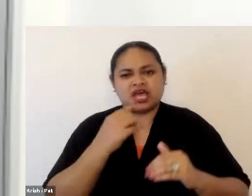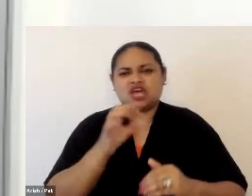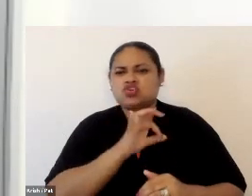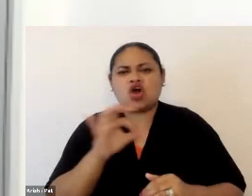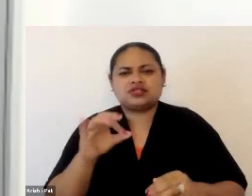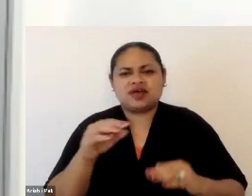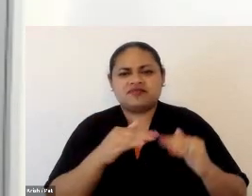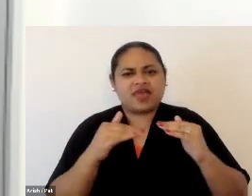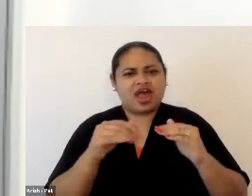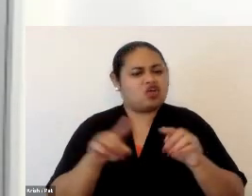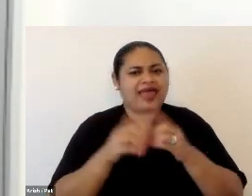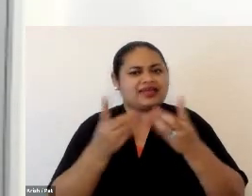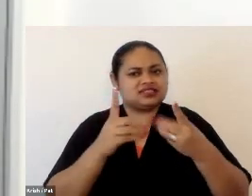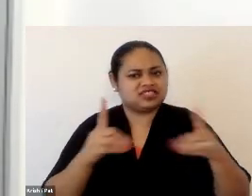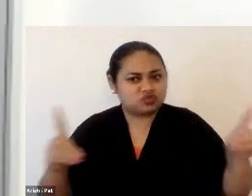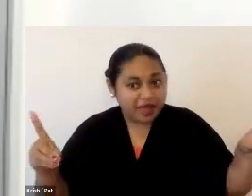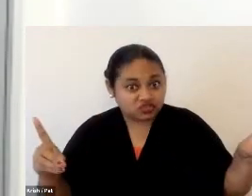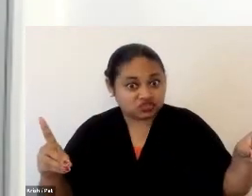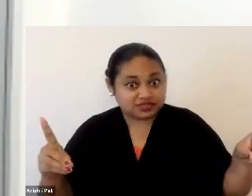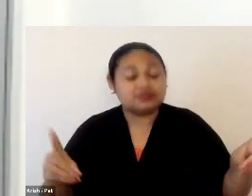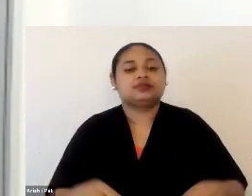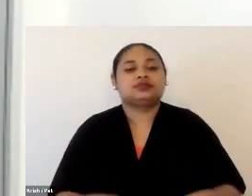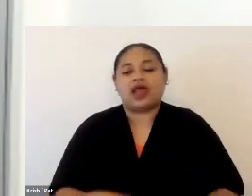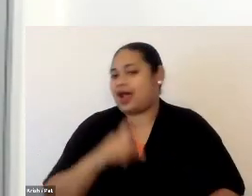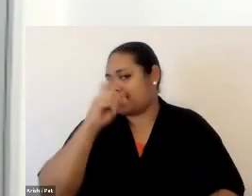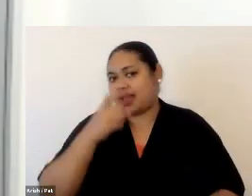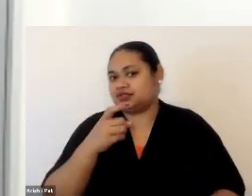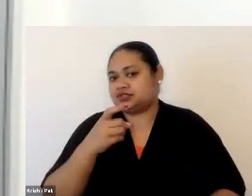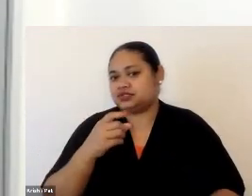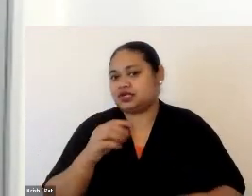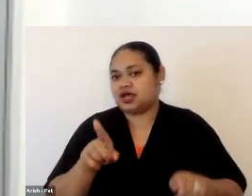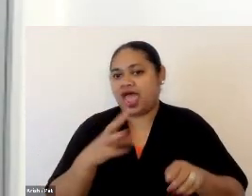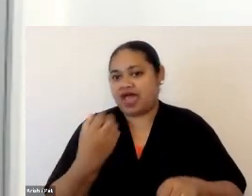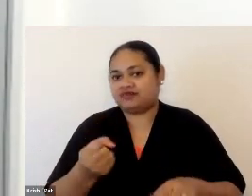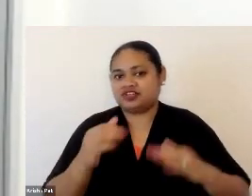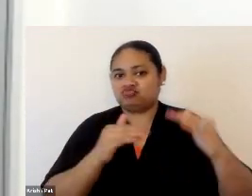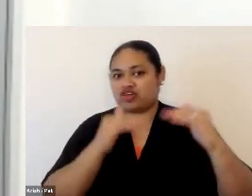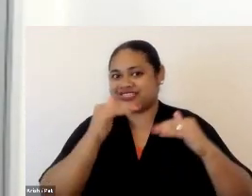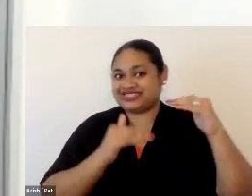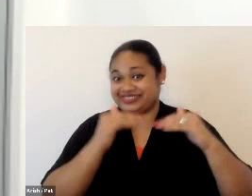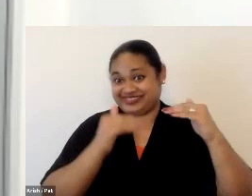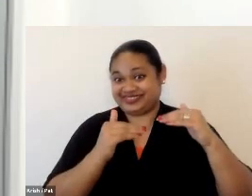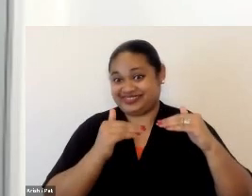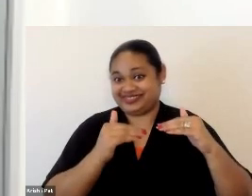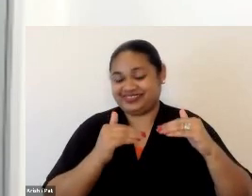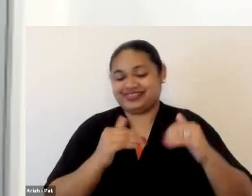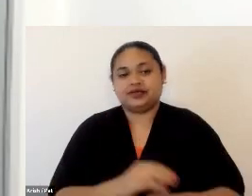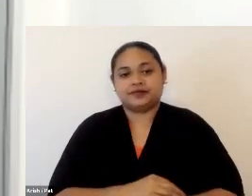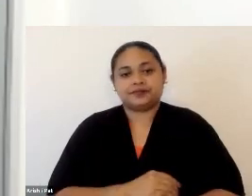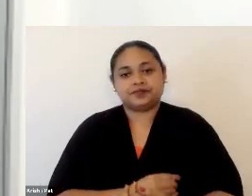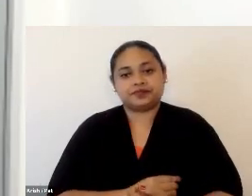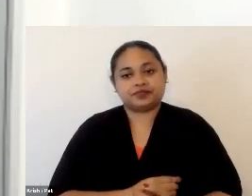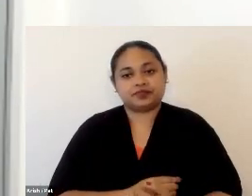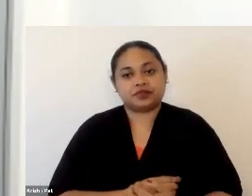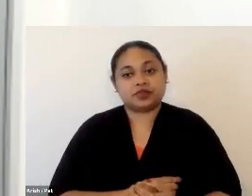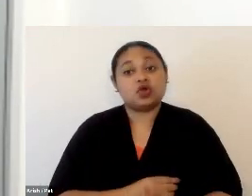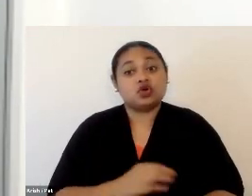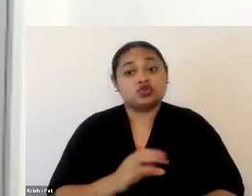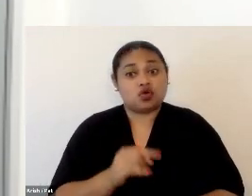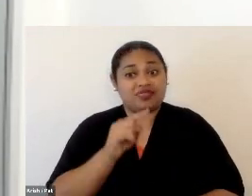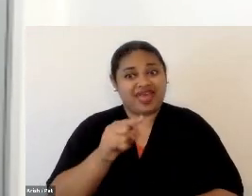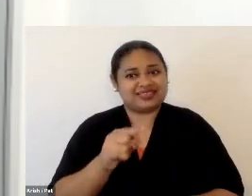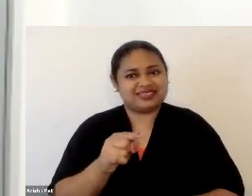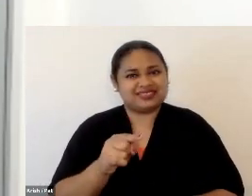or discrimination that cannot be justified in the circumstances. Algorithmic bias is usually